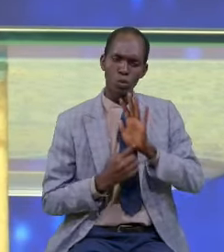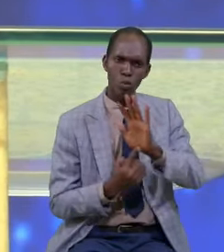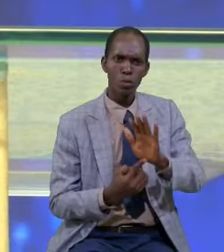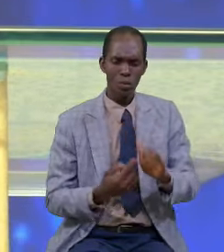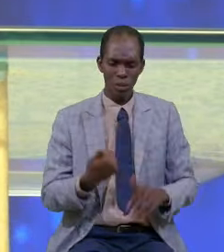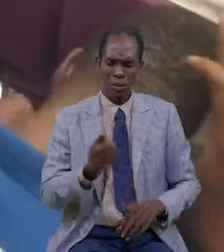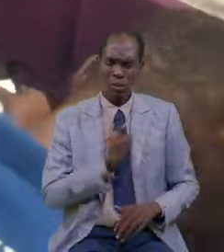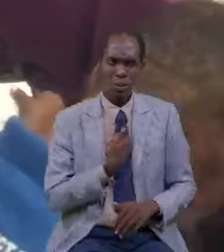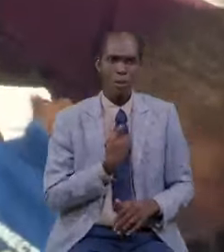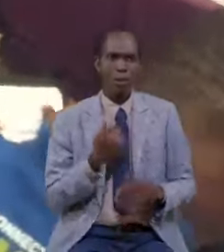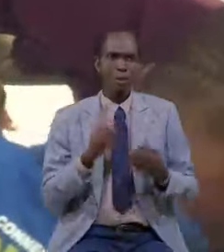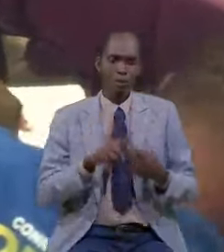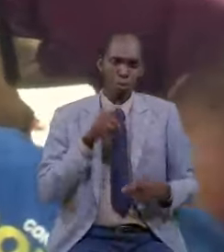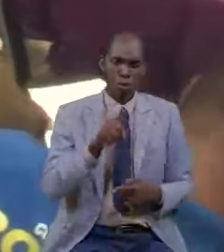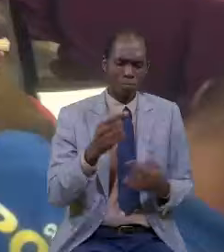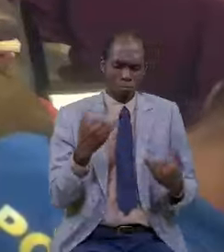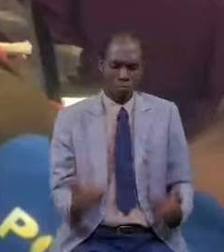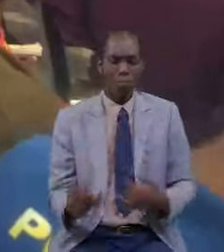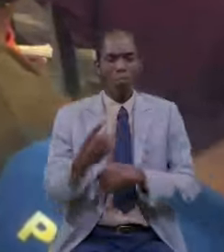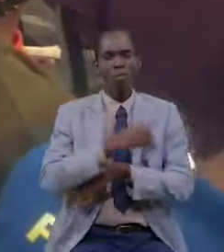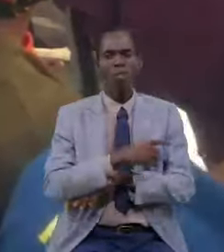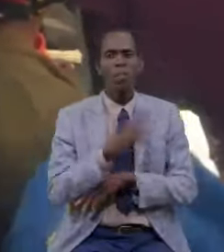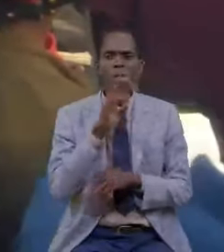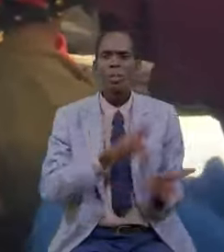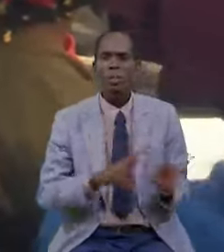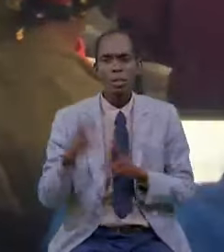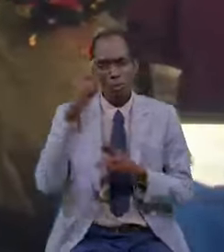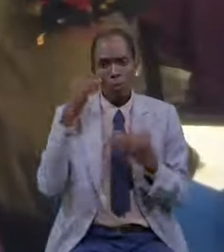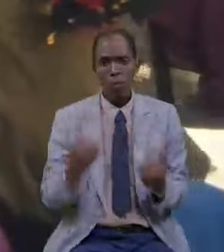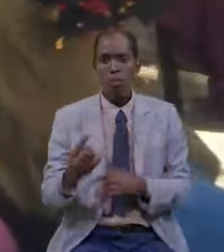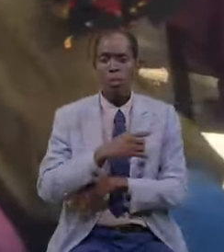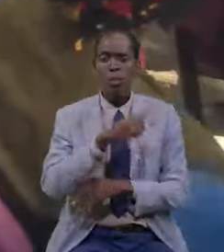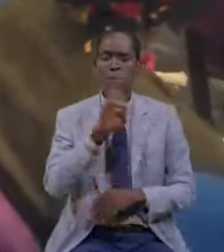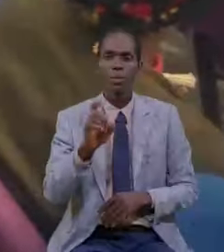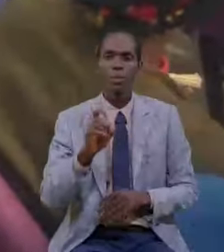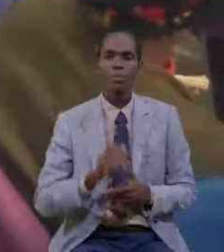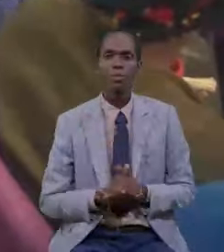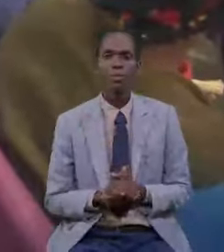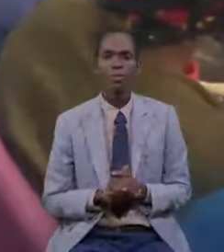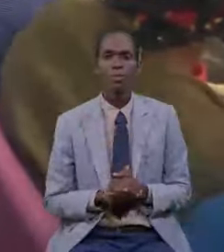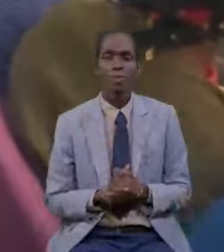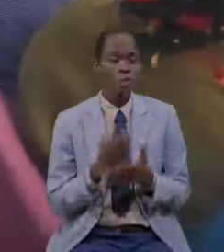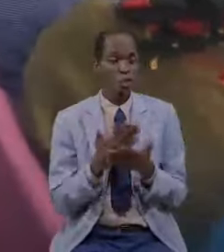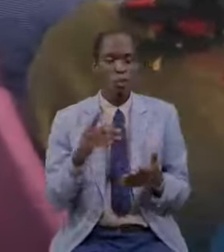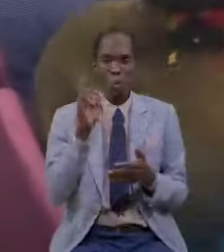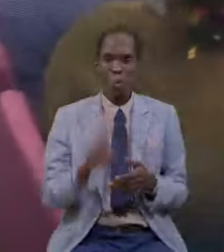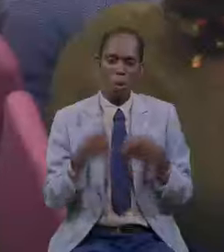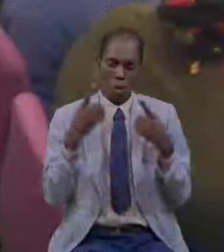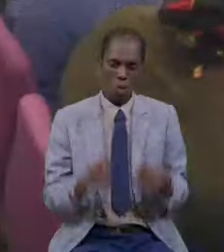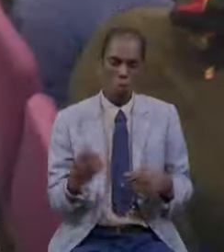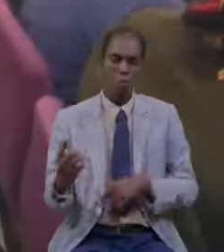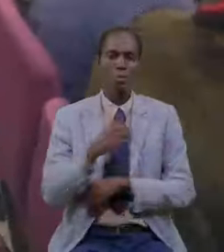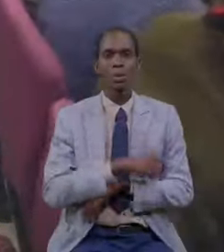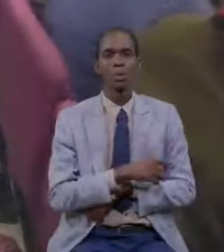Today. Are you ready for today? I said, are you ready for today? Something must happen today.